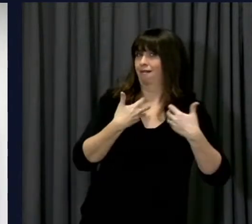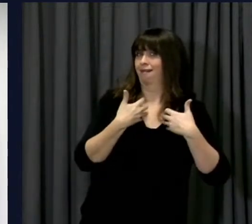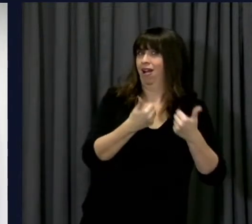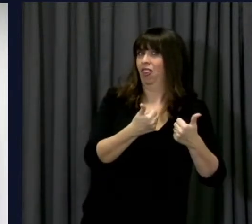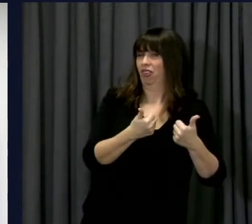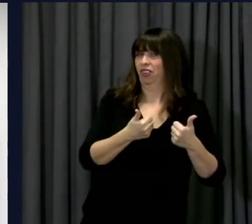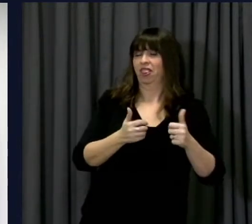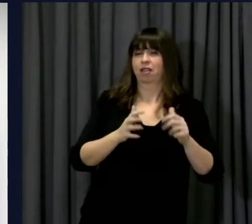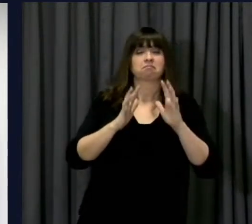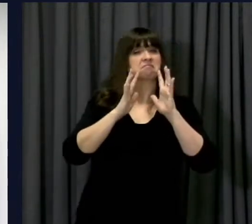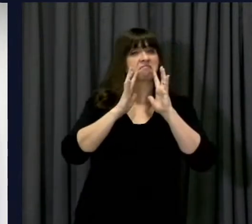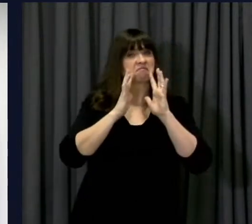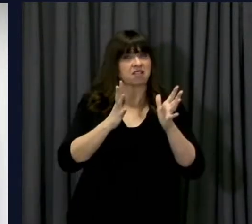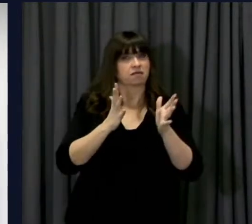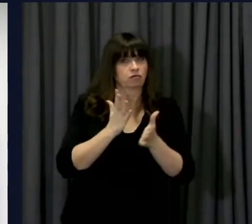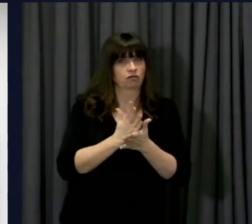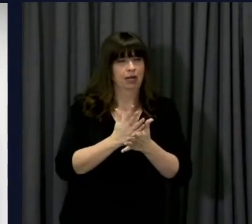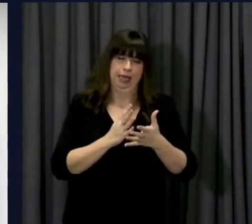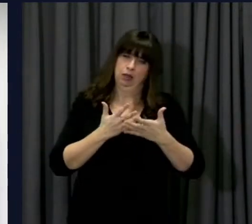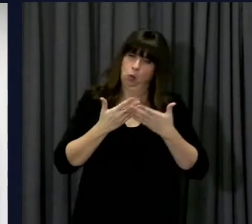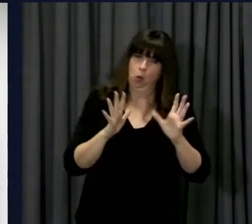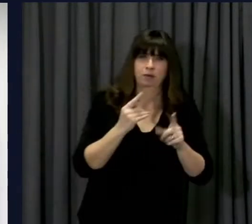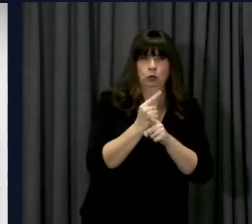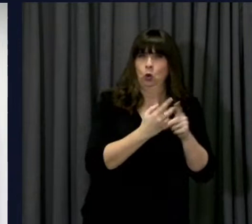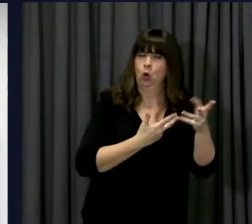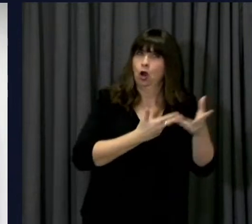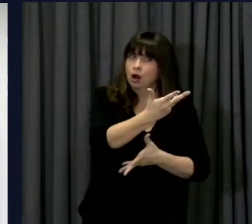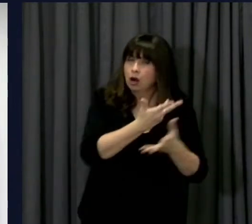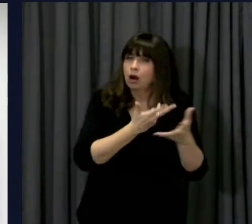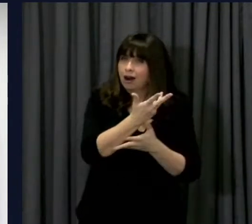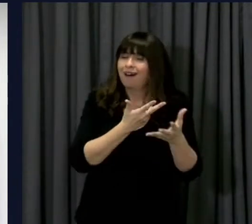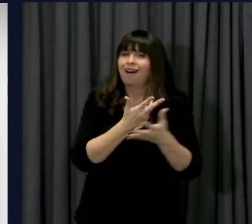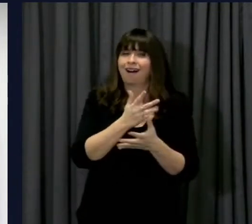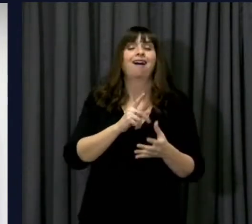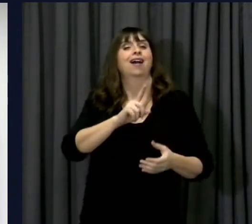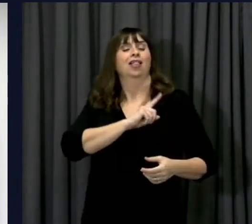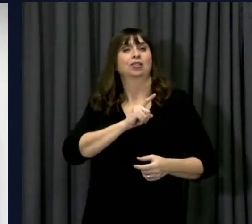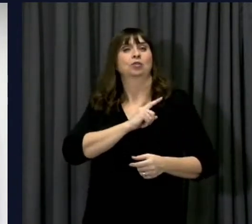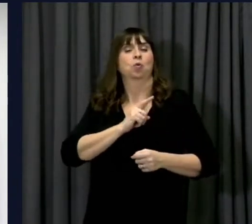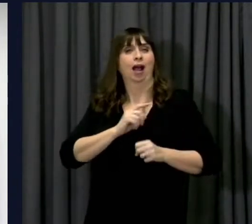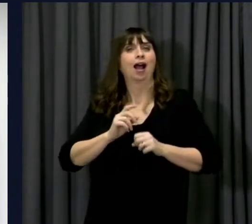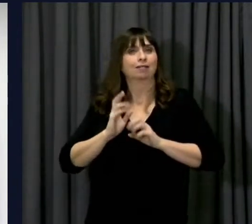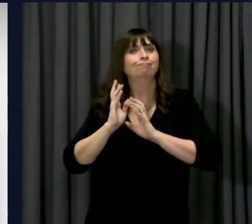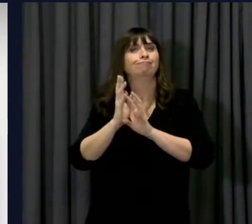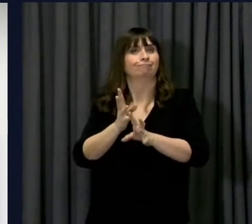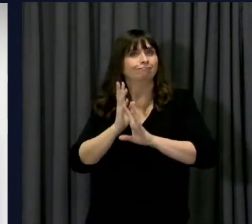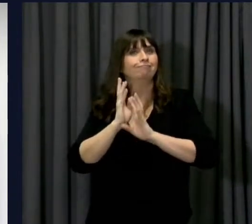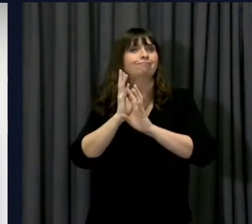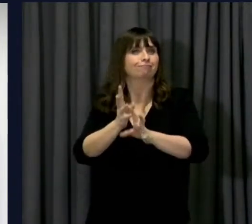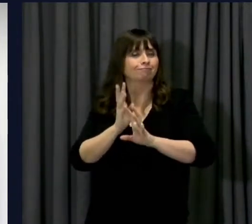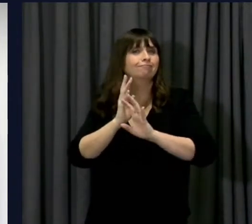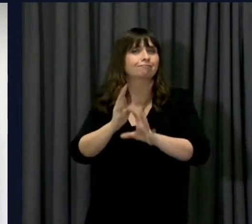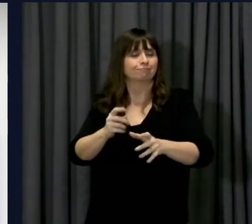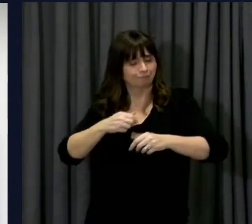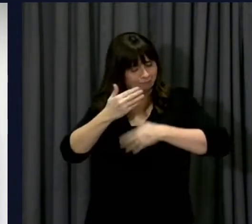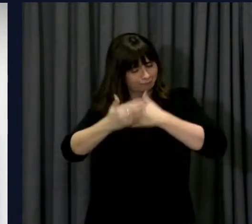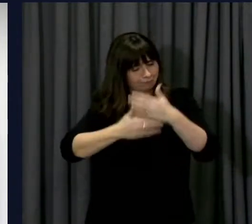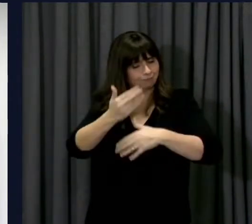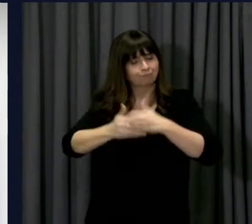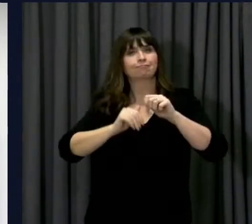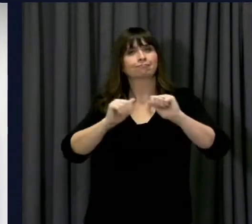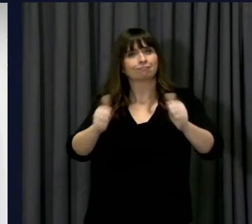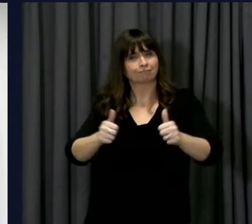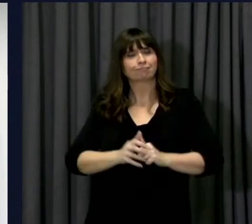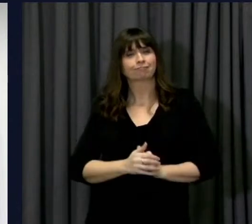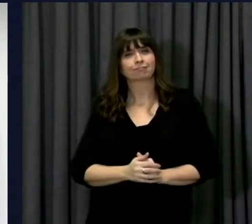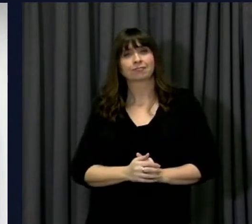such a feature throughout this pandemic, is absolutely a part of what's making the vaccination programme a real success. It's